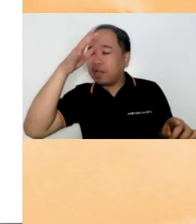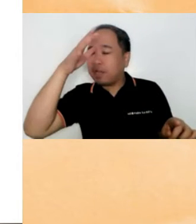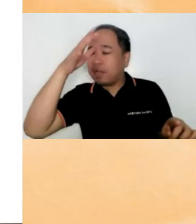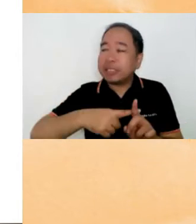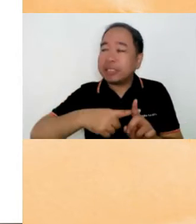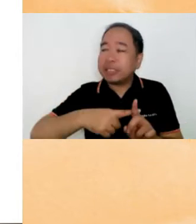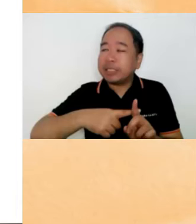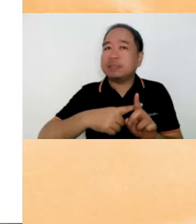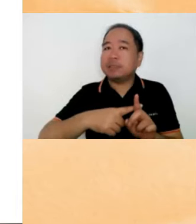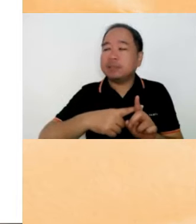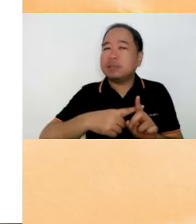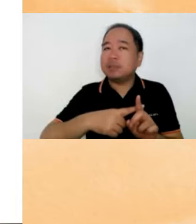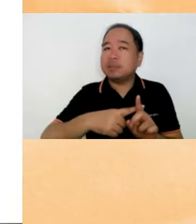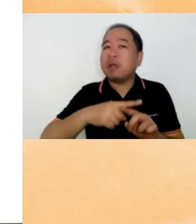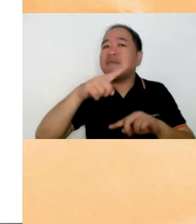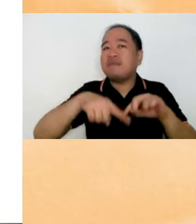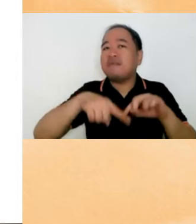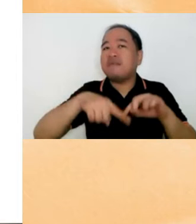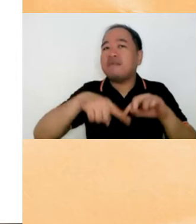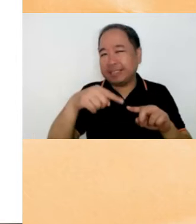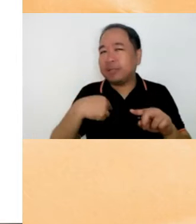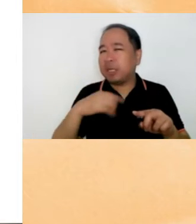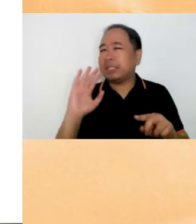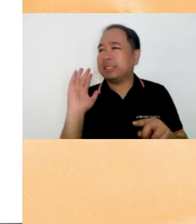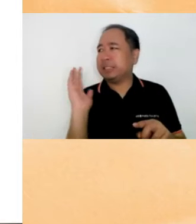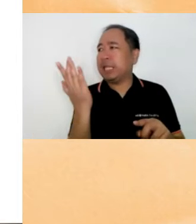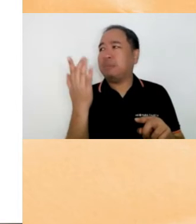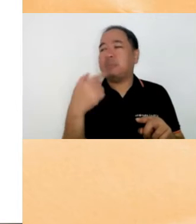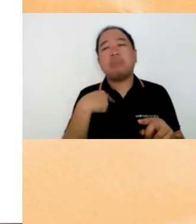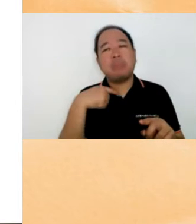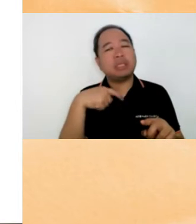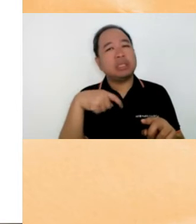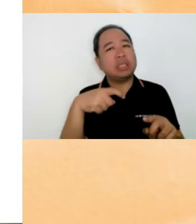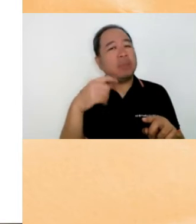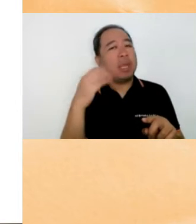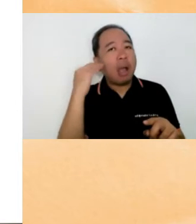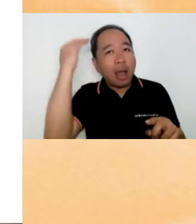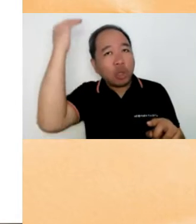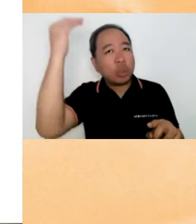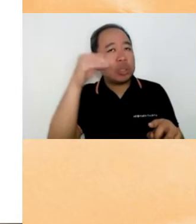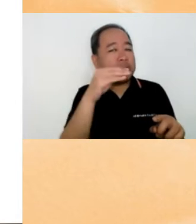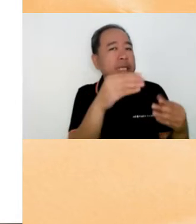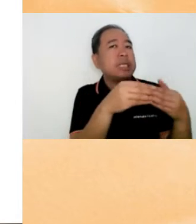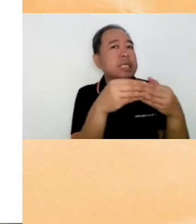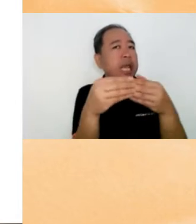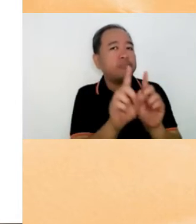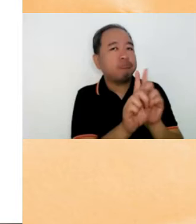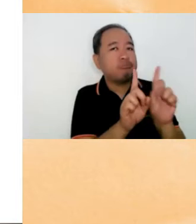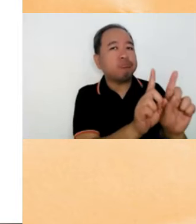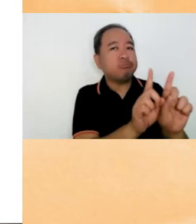will guide him. You have to be a model for him that he wants to be, no? Okay.